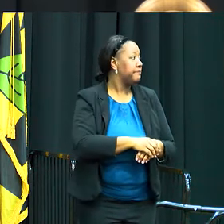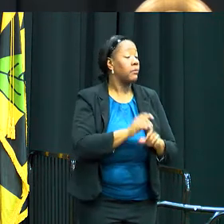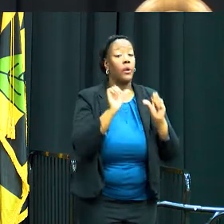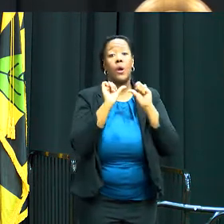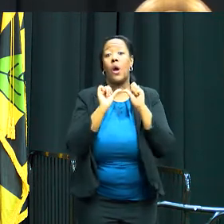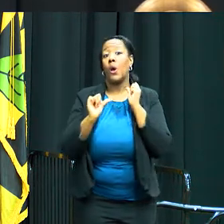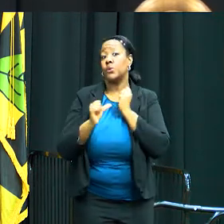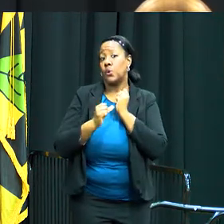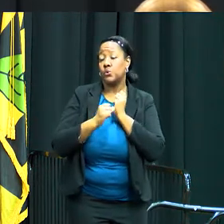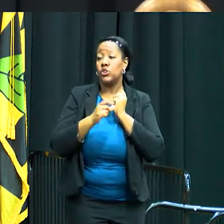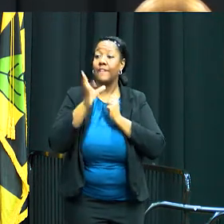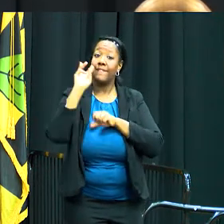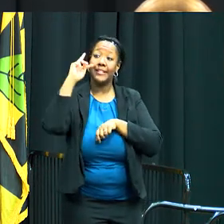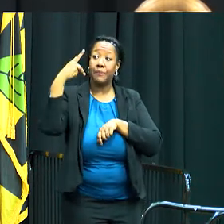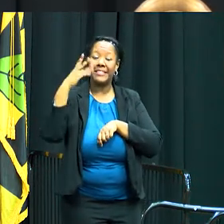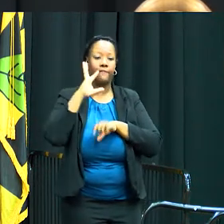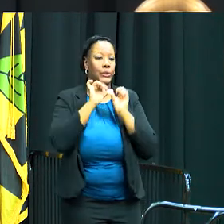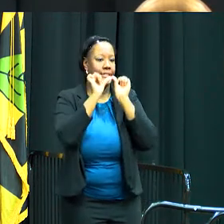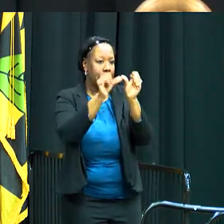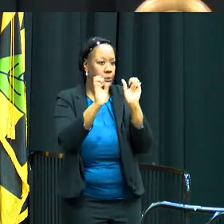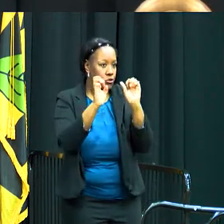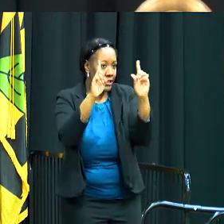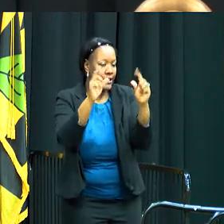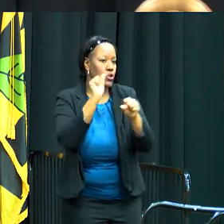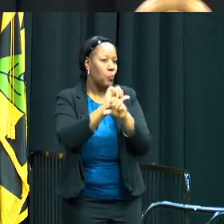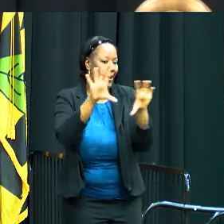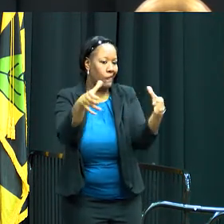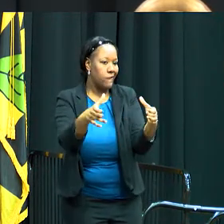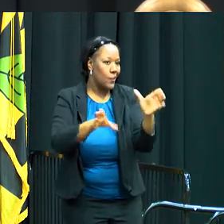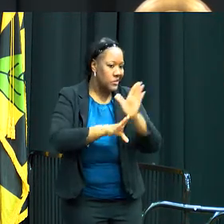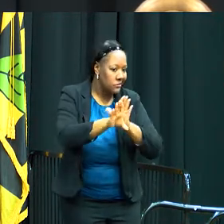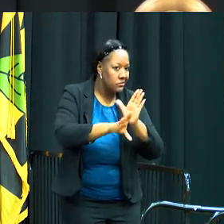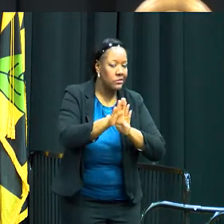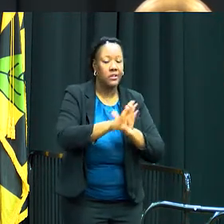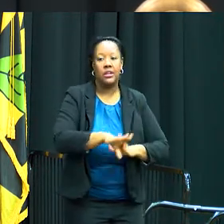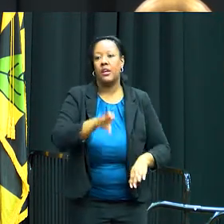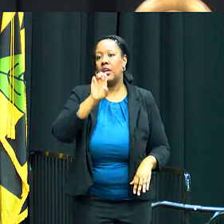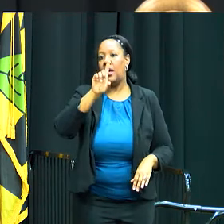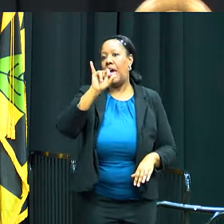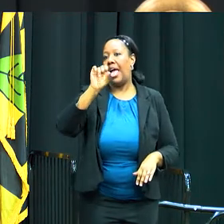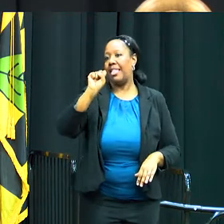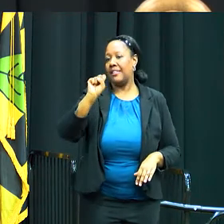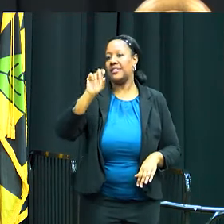Associate Vice President for Continuing Education and Workforce Development, Ellen Flowers Field.